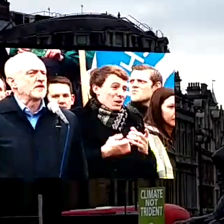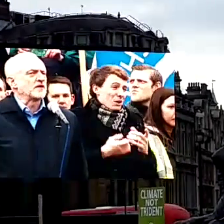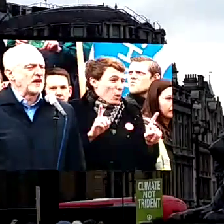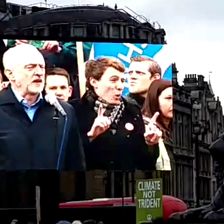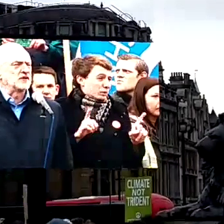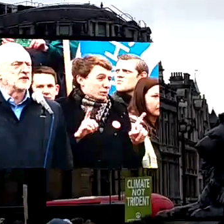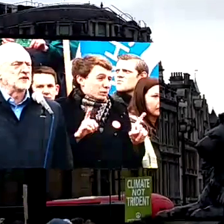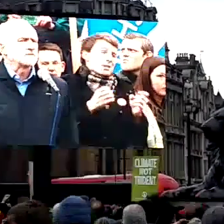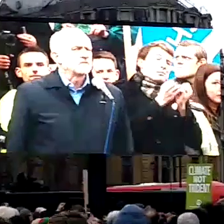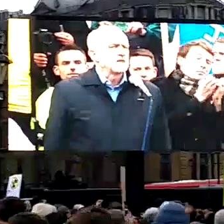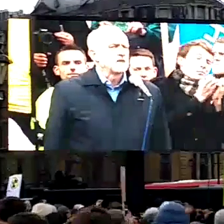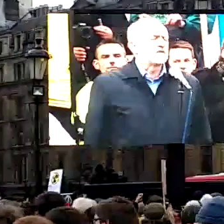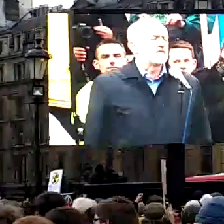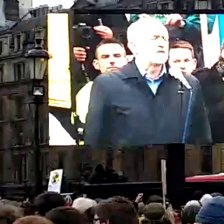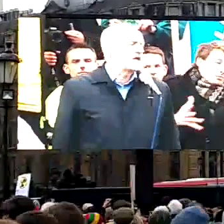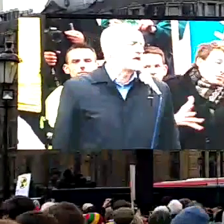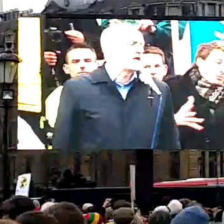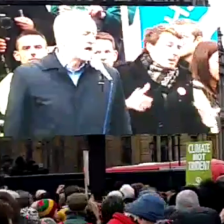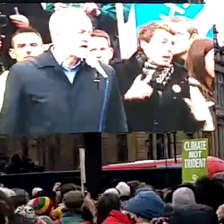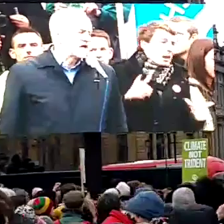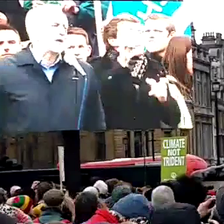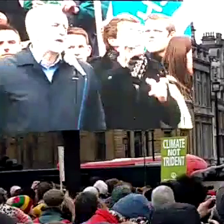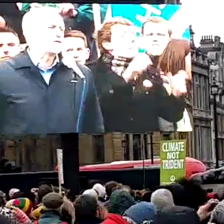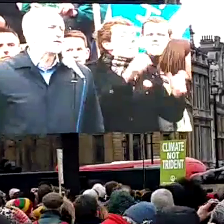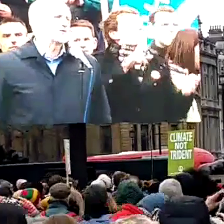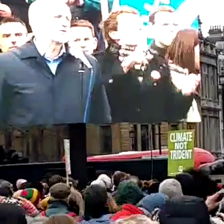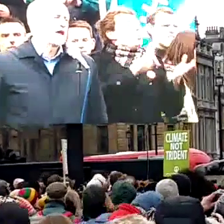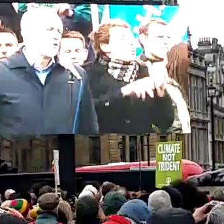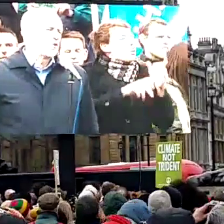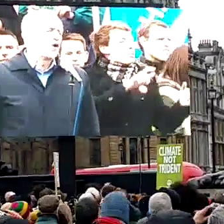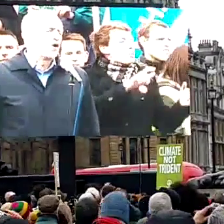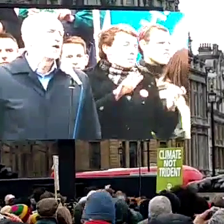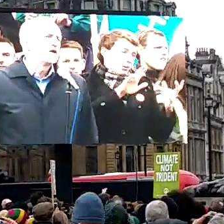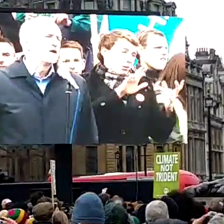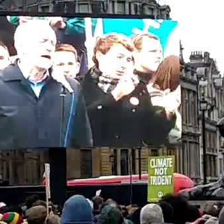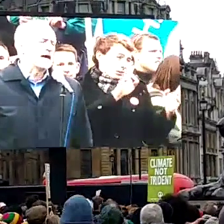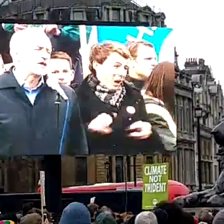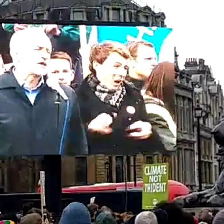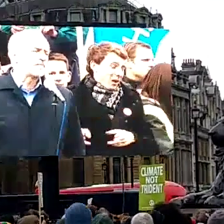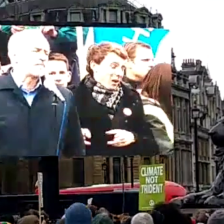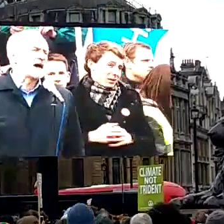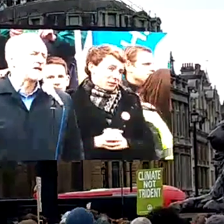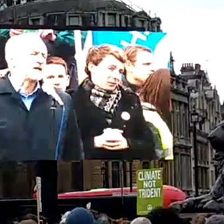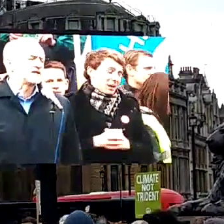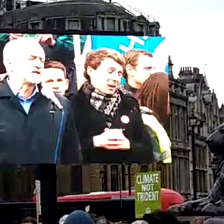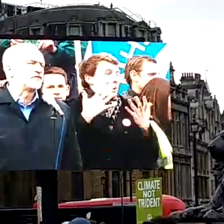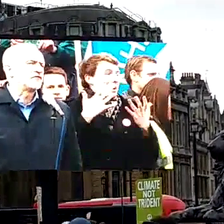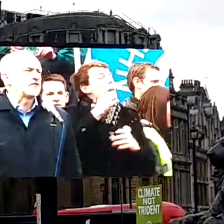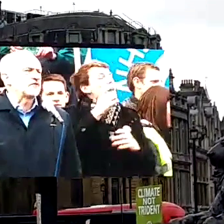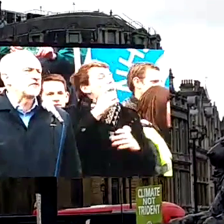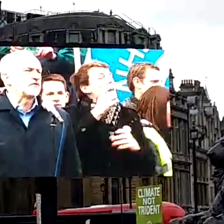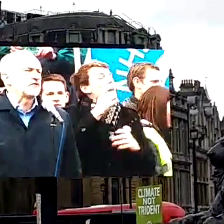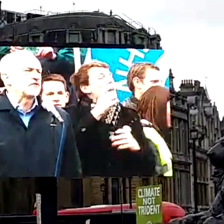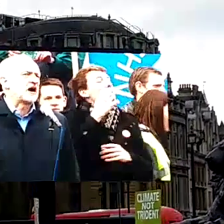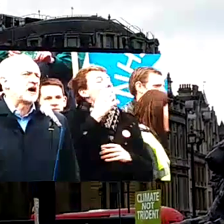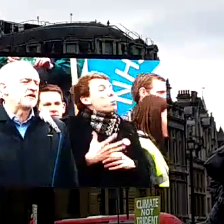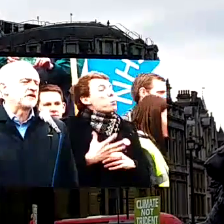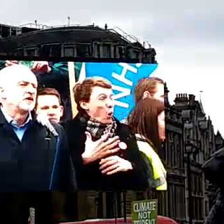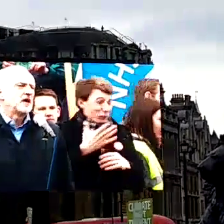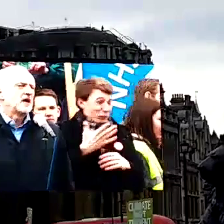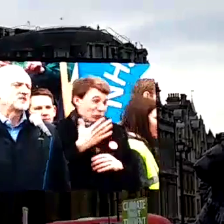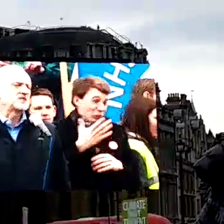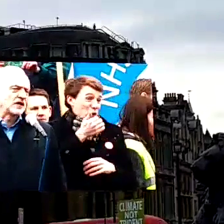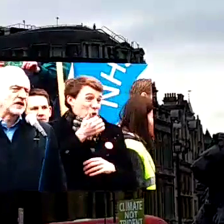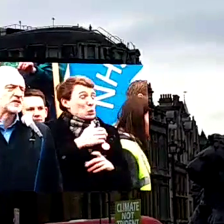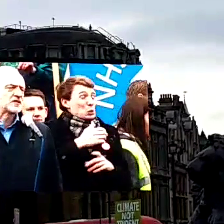numbers of civilians. They've only once been used in war, and that was in Japan in